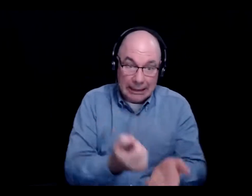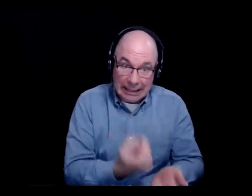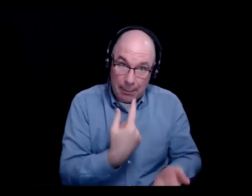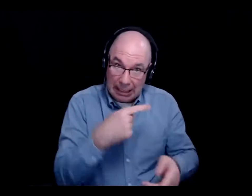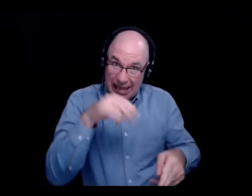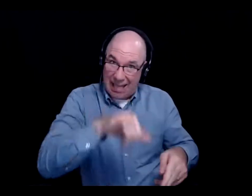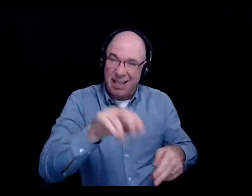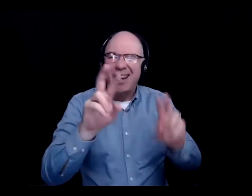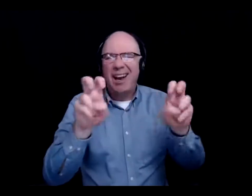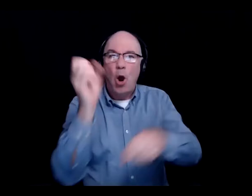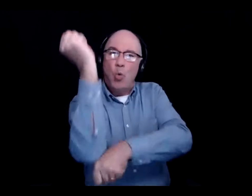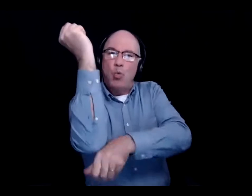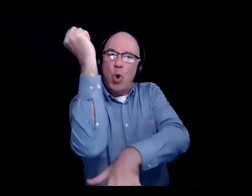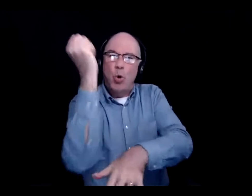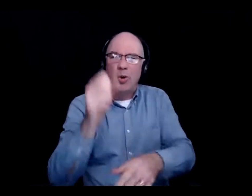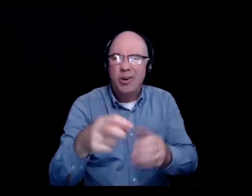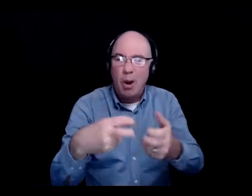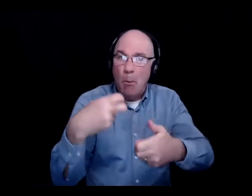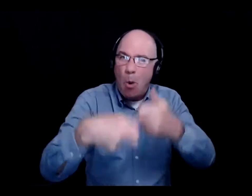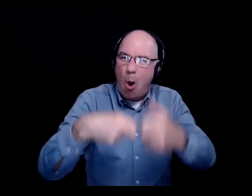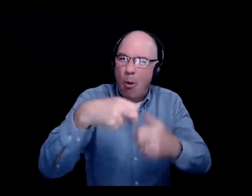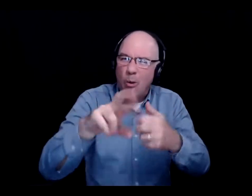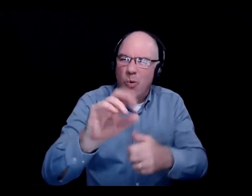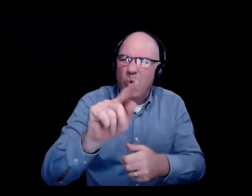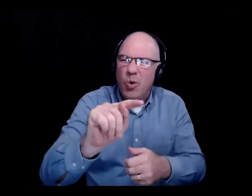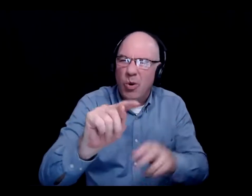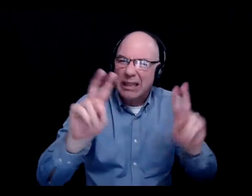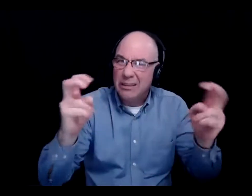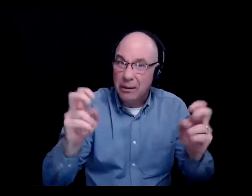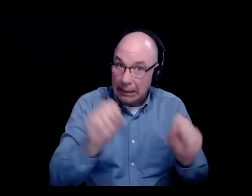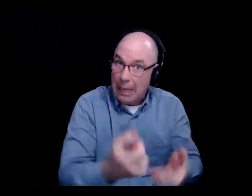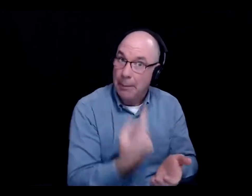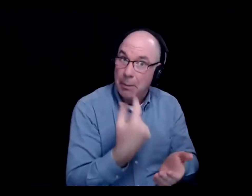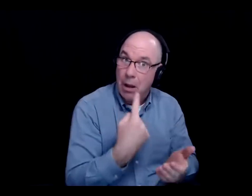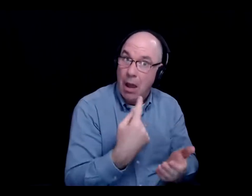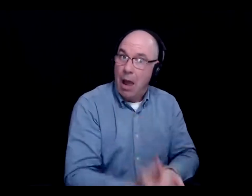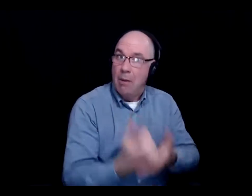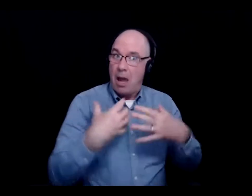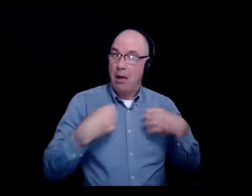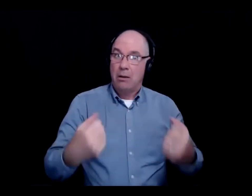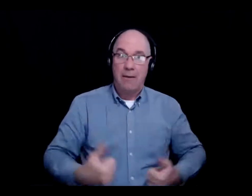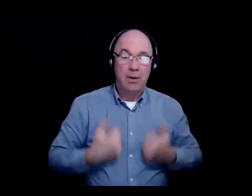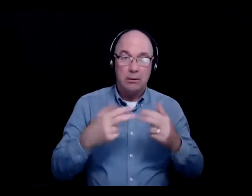bring our passion for these supplements in line with healthy living, and it's such an amazing